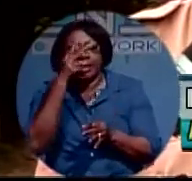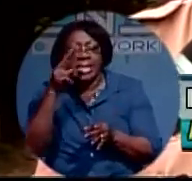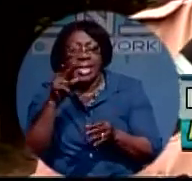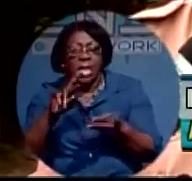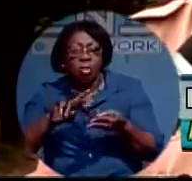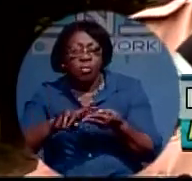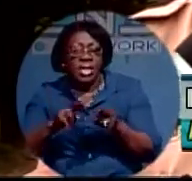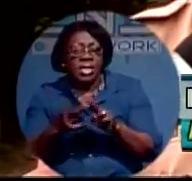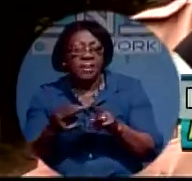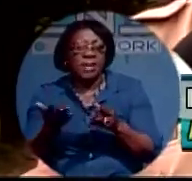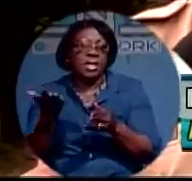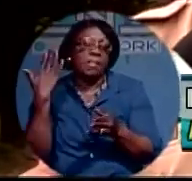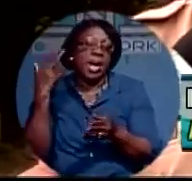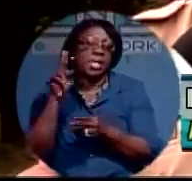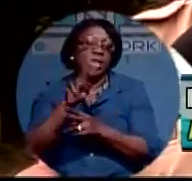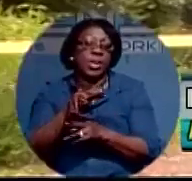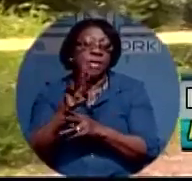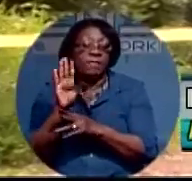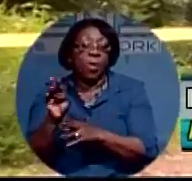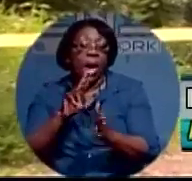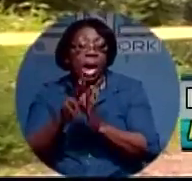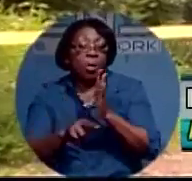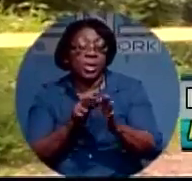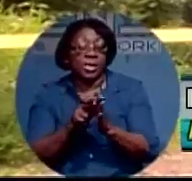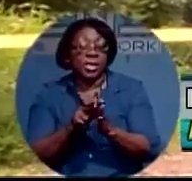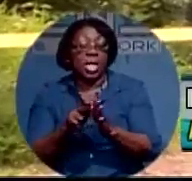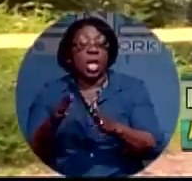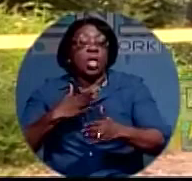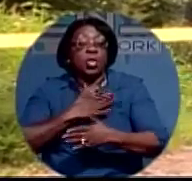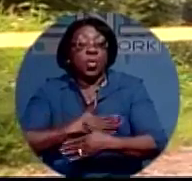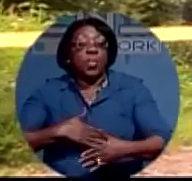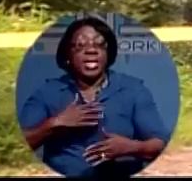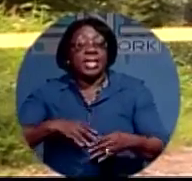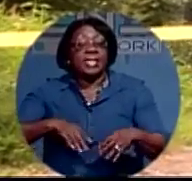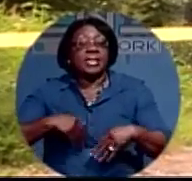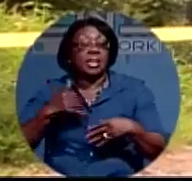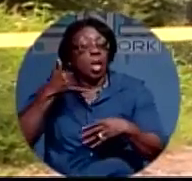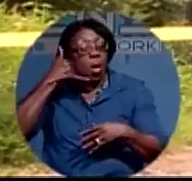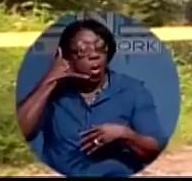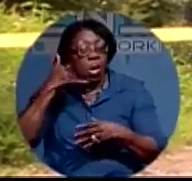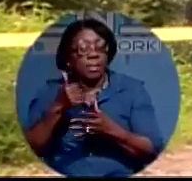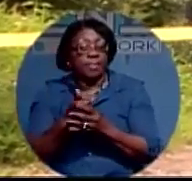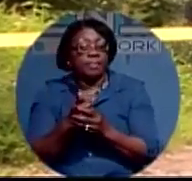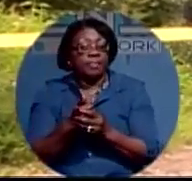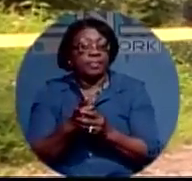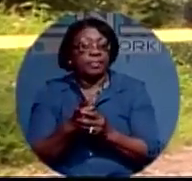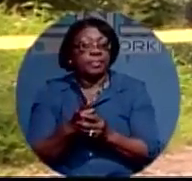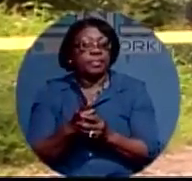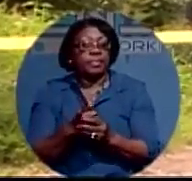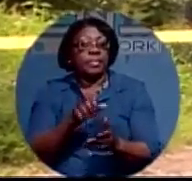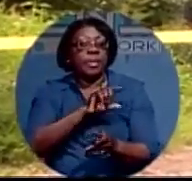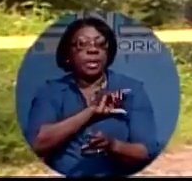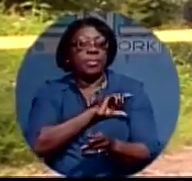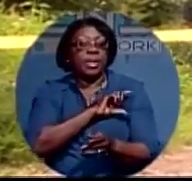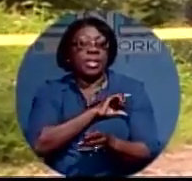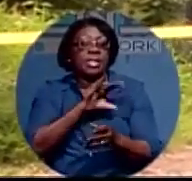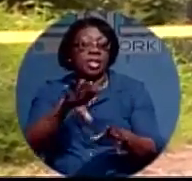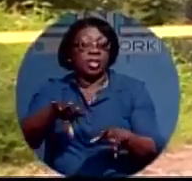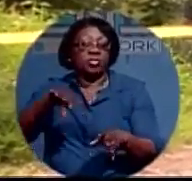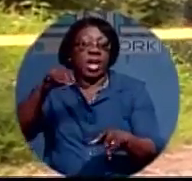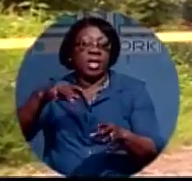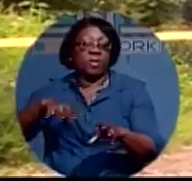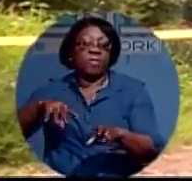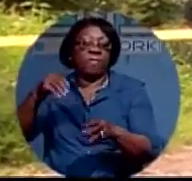24 hours. We're asking you to please give us a call. On the scene, police were in the preliminary stages of their investigation and were trying to garner as